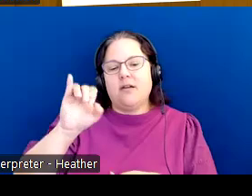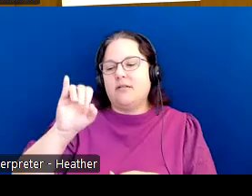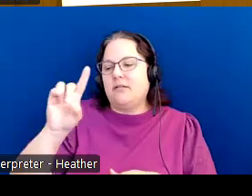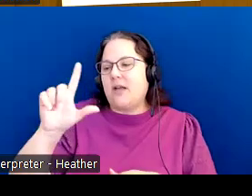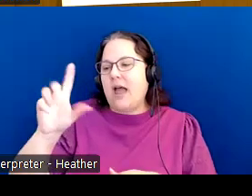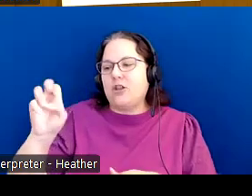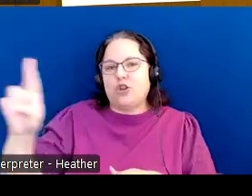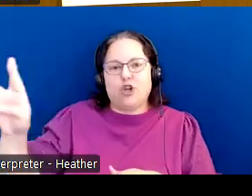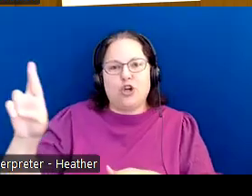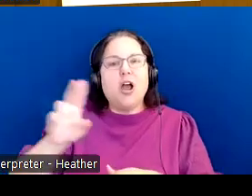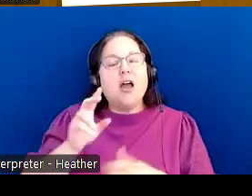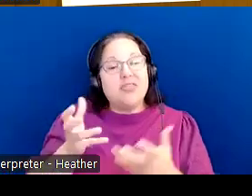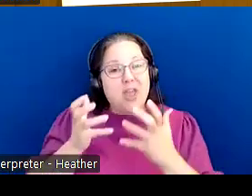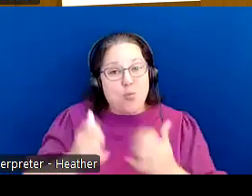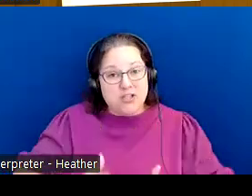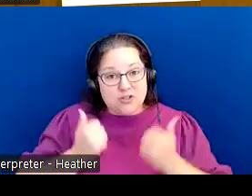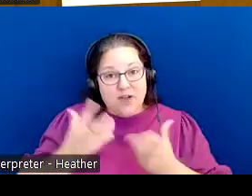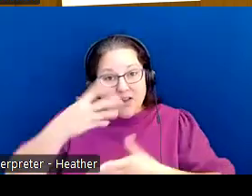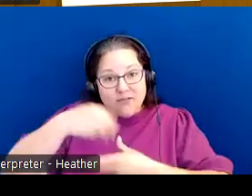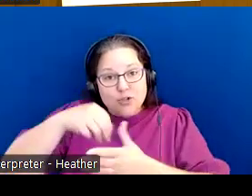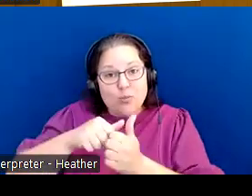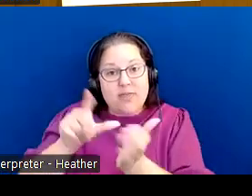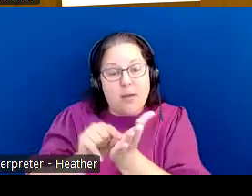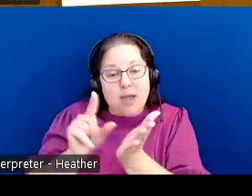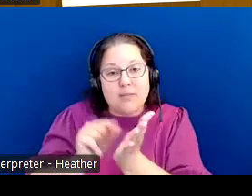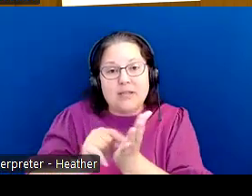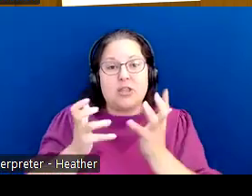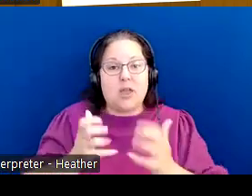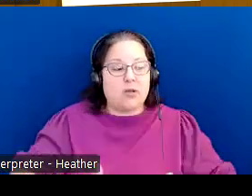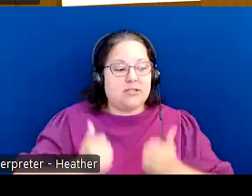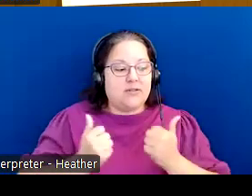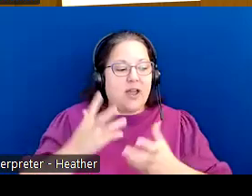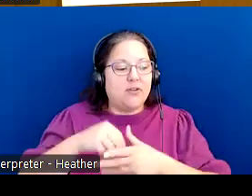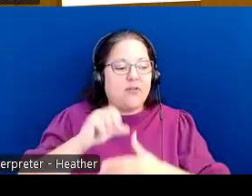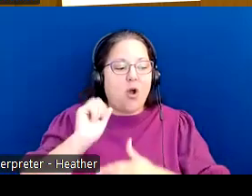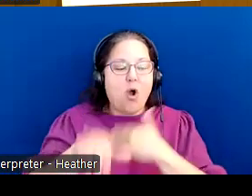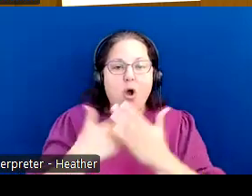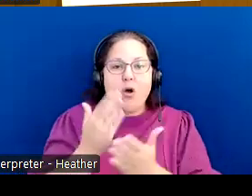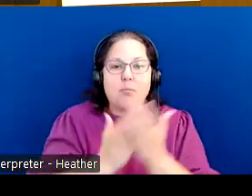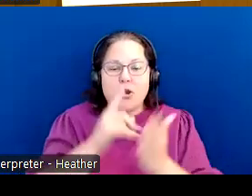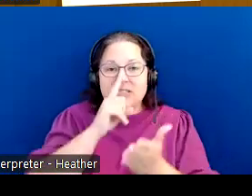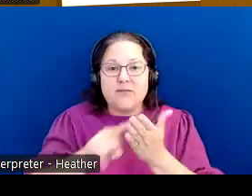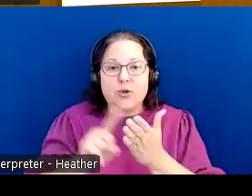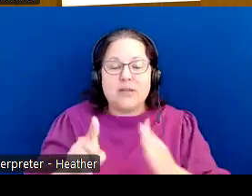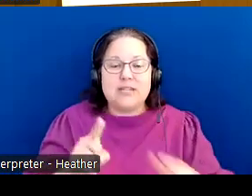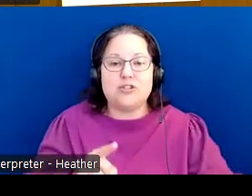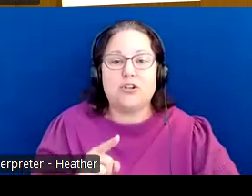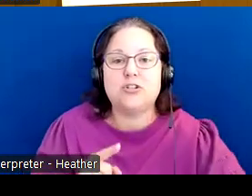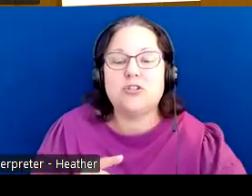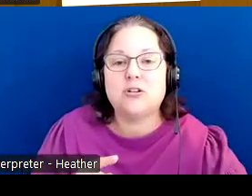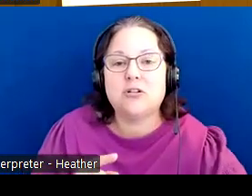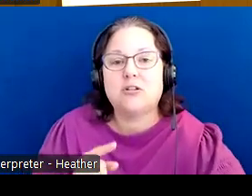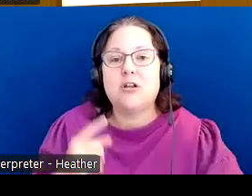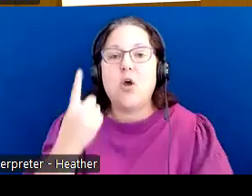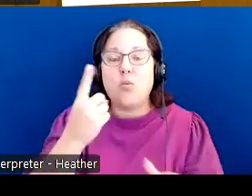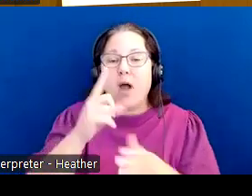want survivors on our publications. They want them involved in every aspect of the research. And so one of the